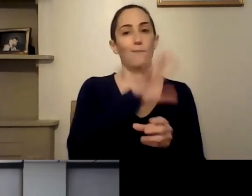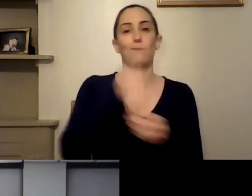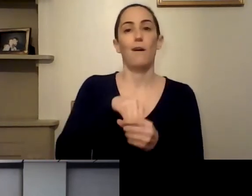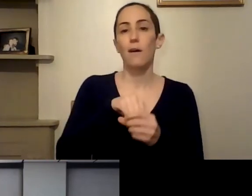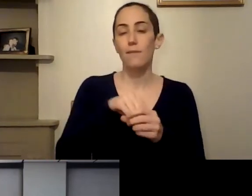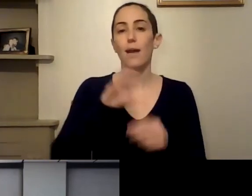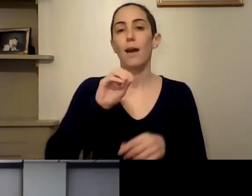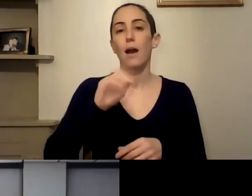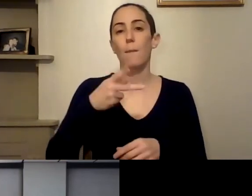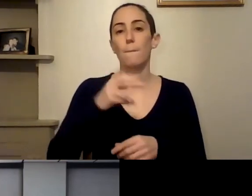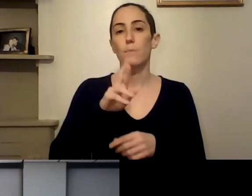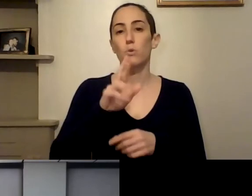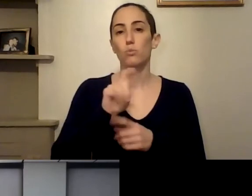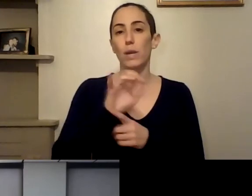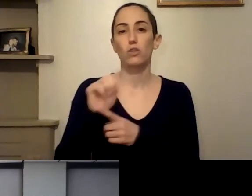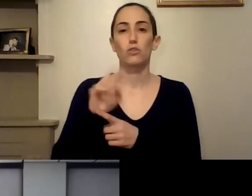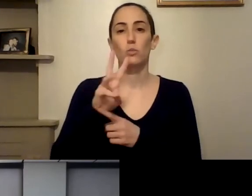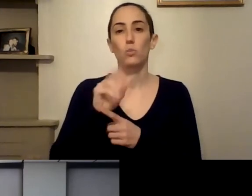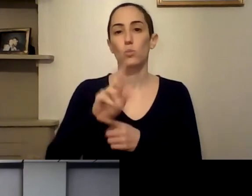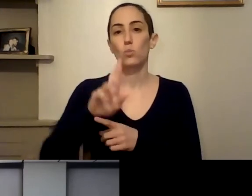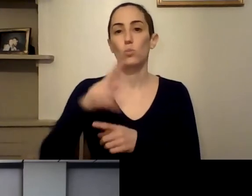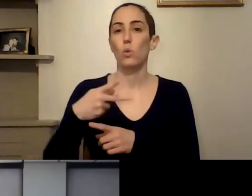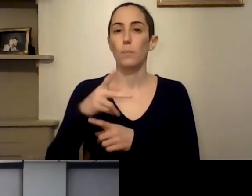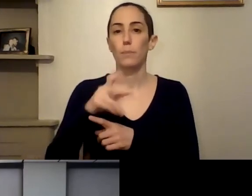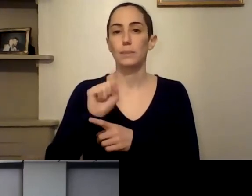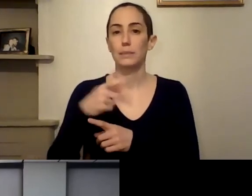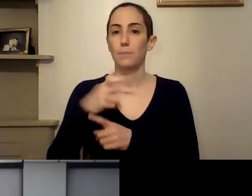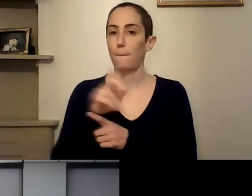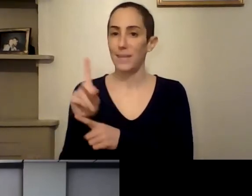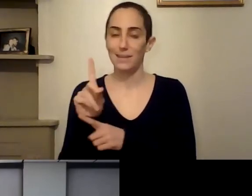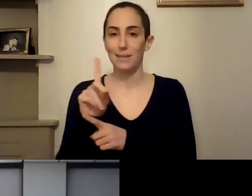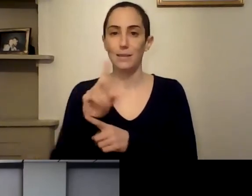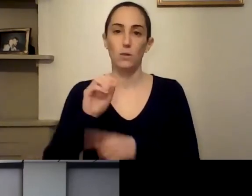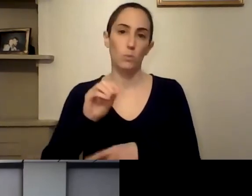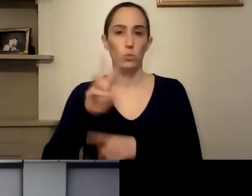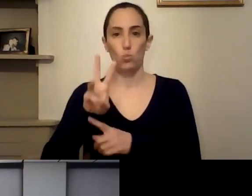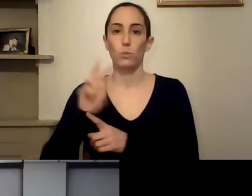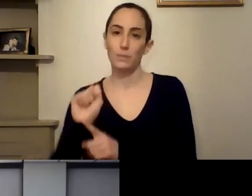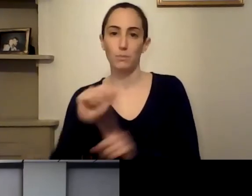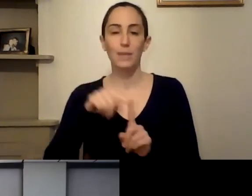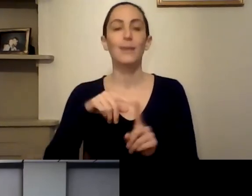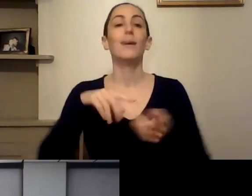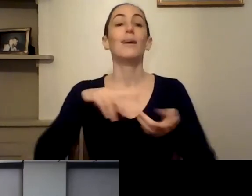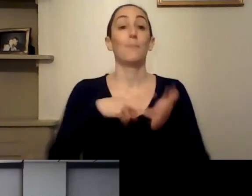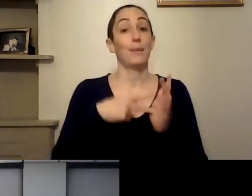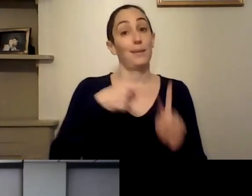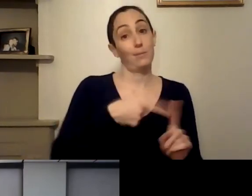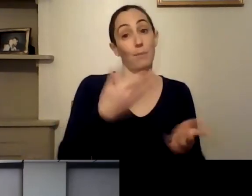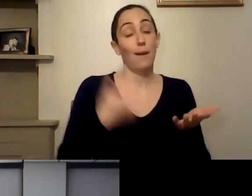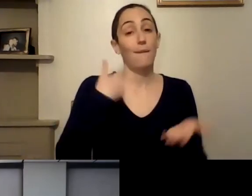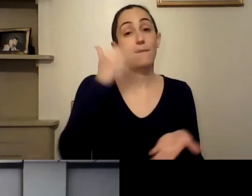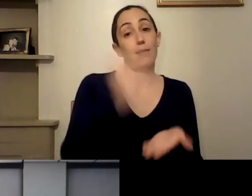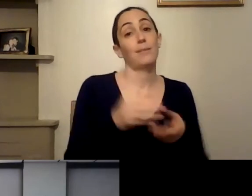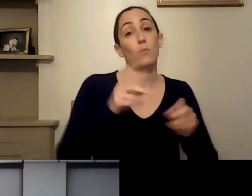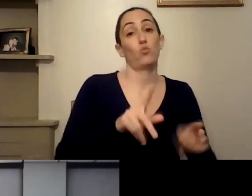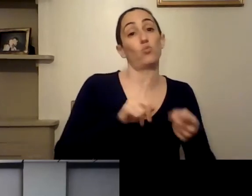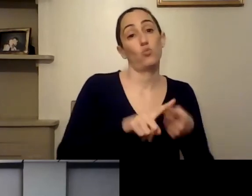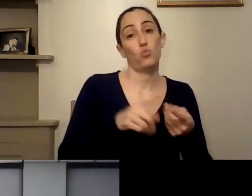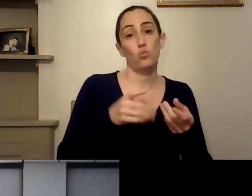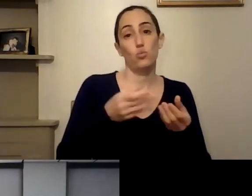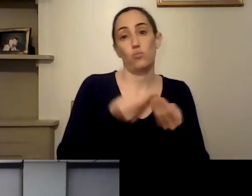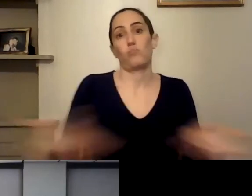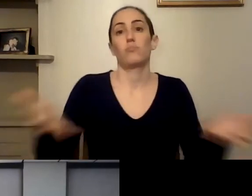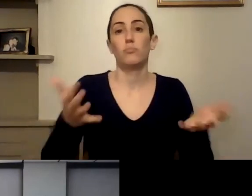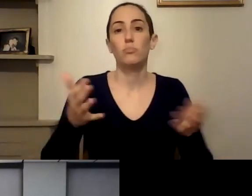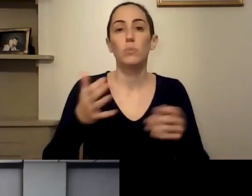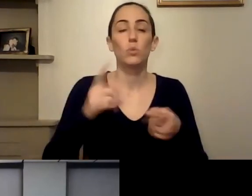the same mandate to provide doses to the United States that some of these other vaccine companies, which are within Operation Warp